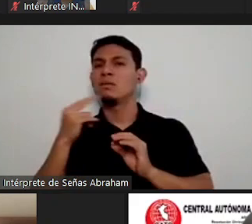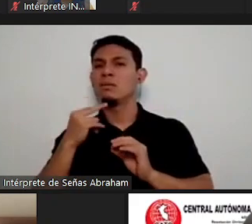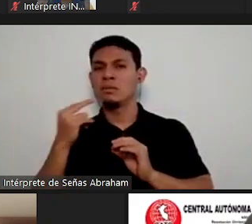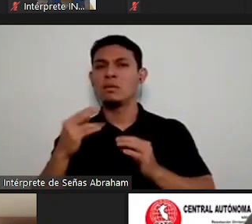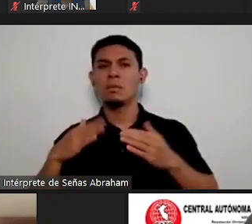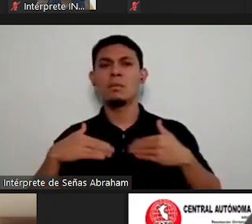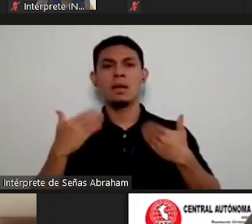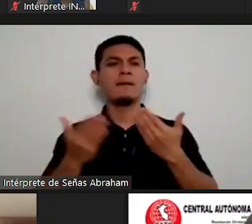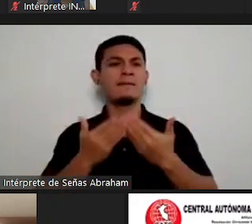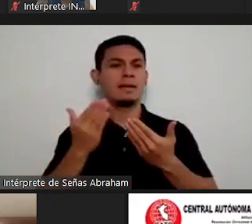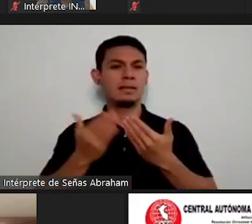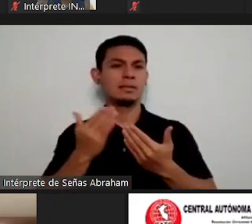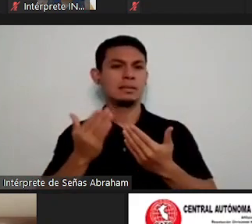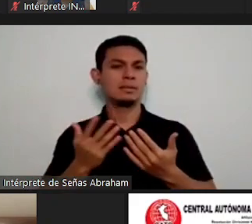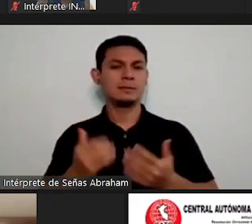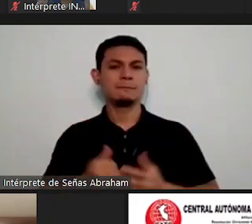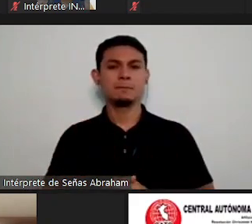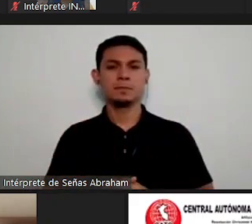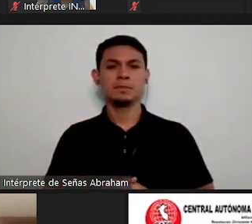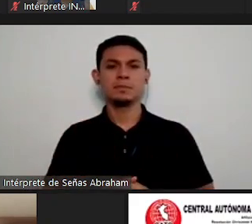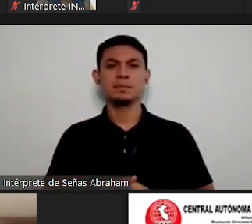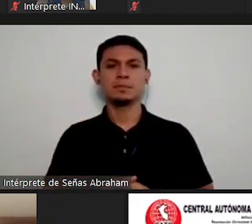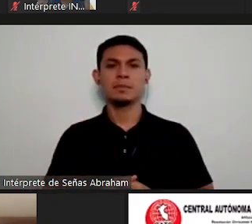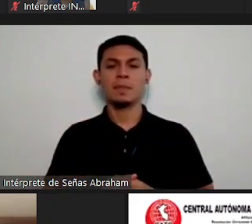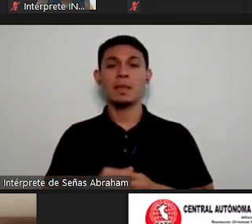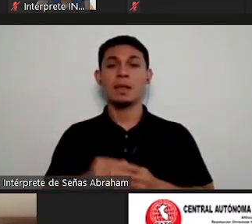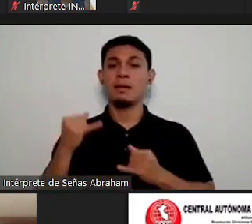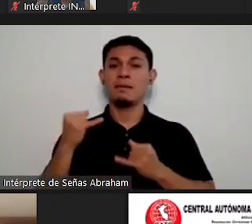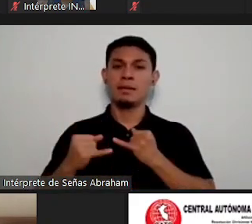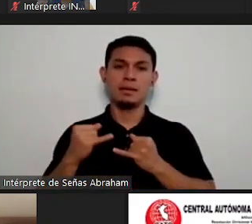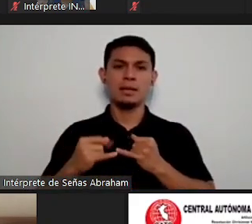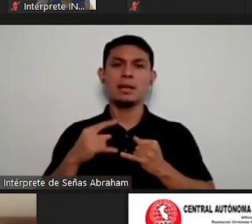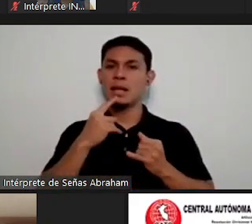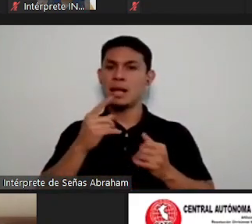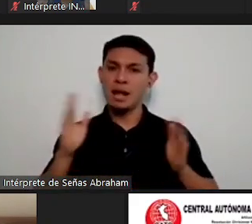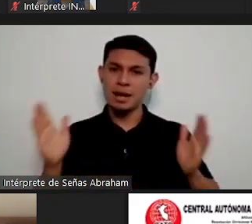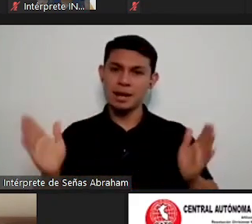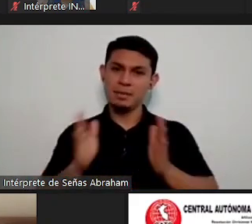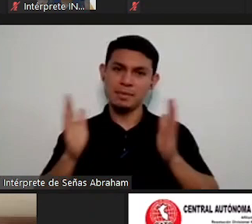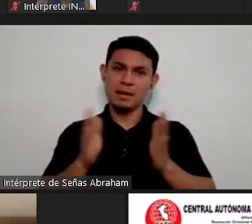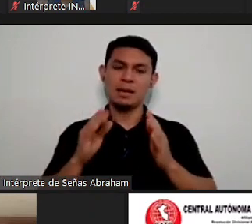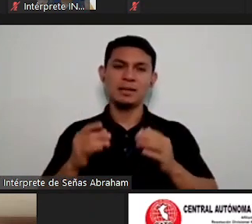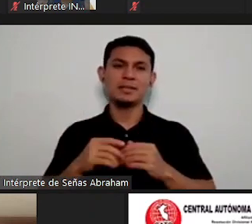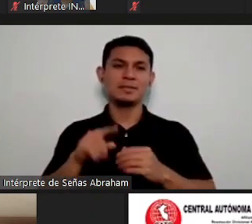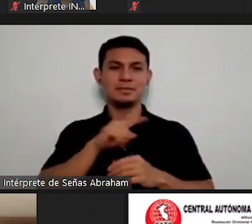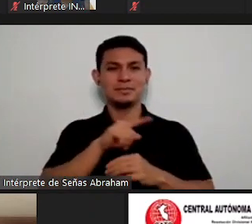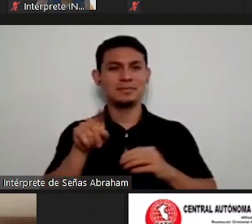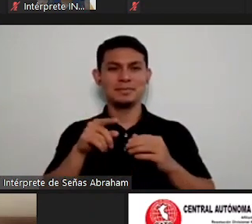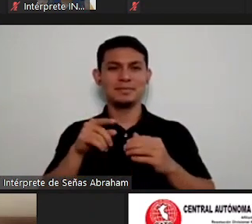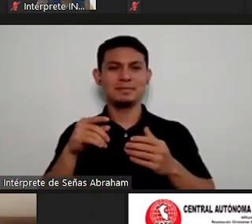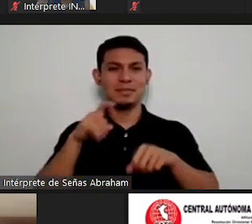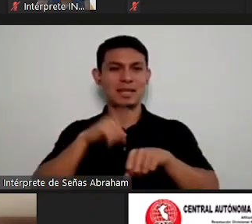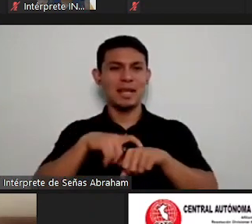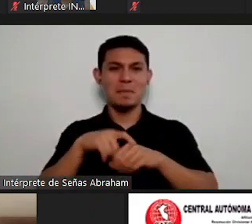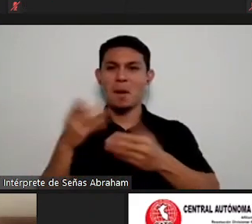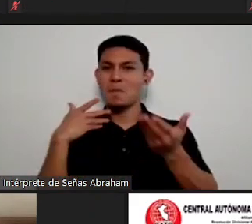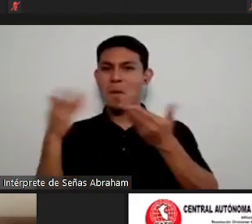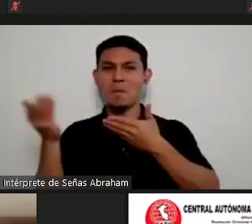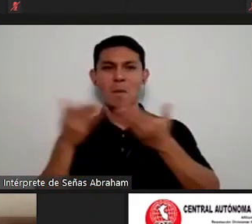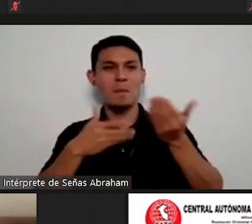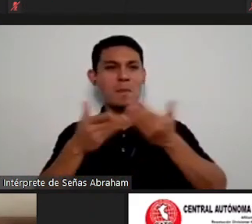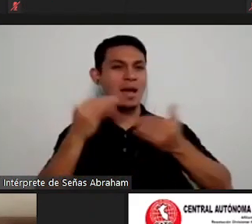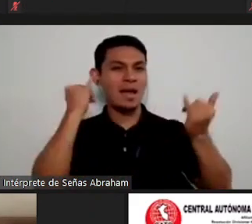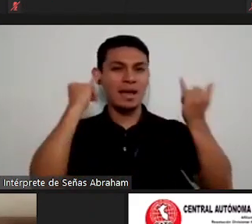intervention and also facilitate the translation and to also further in this exchange